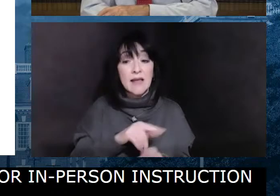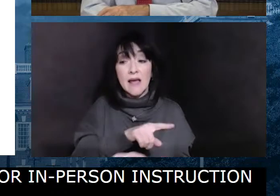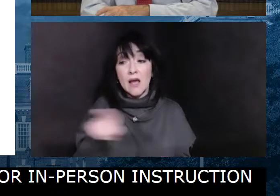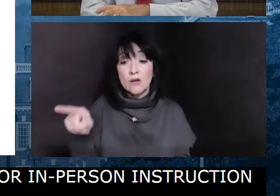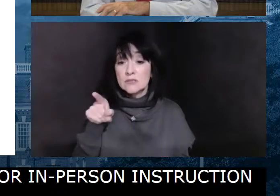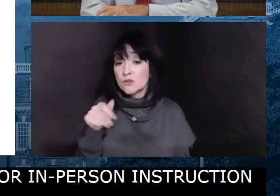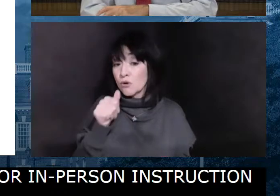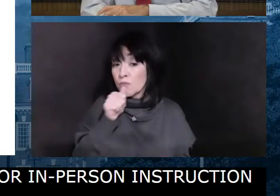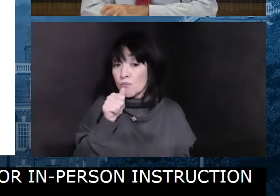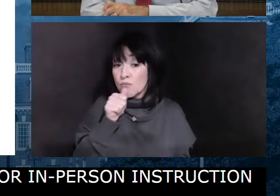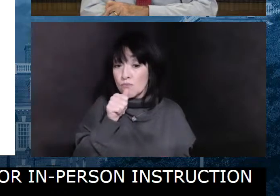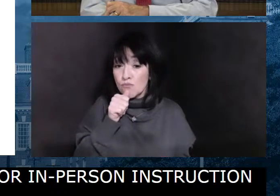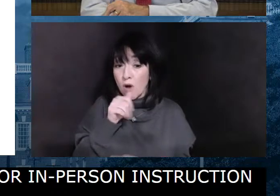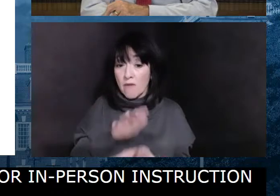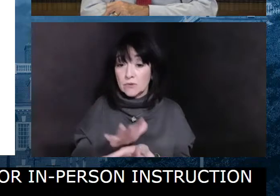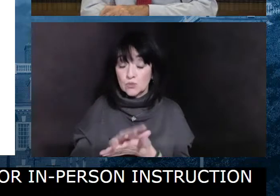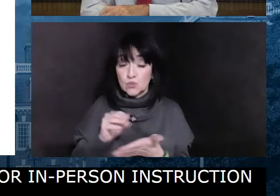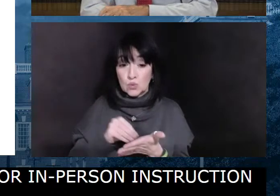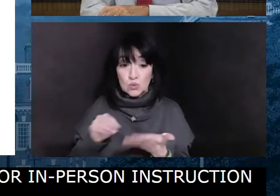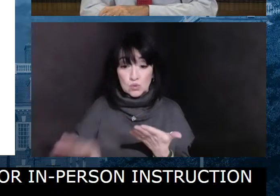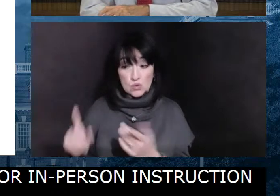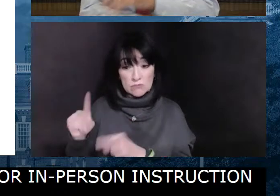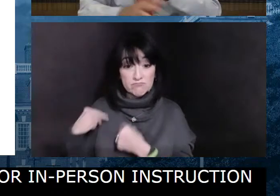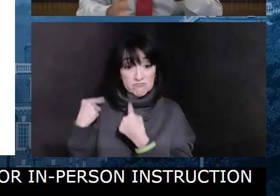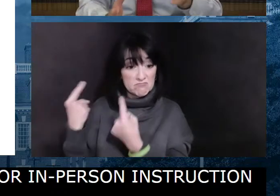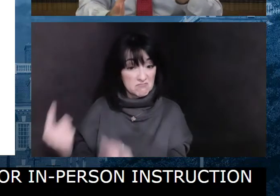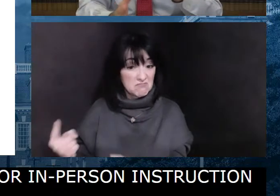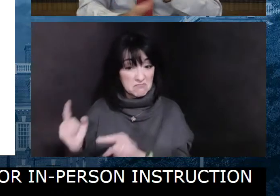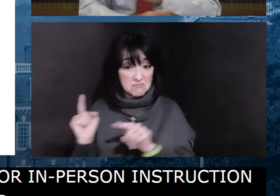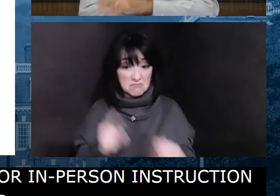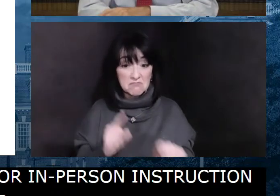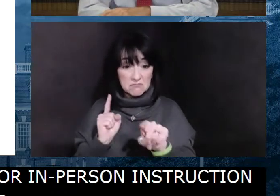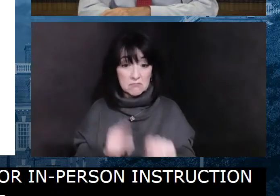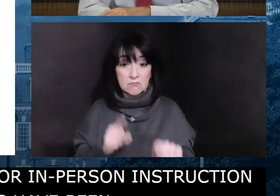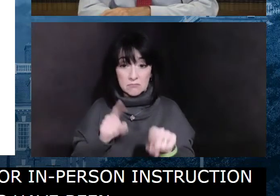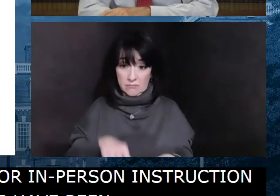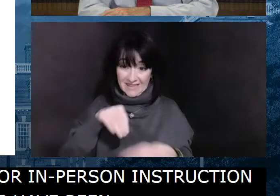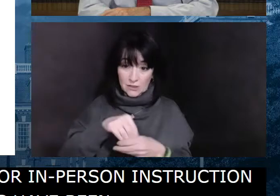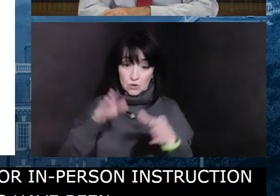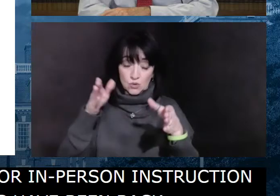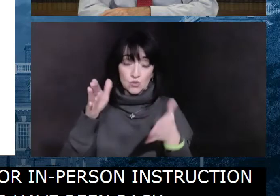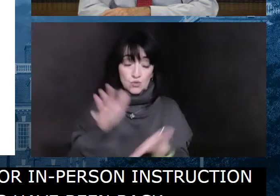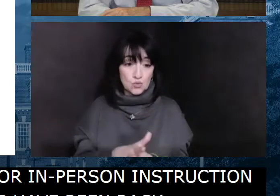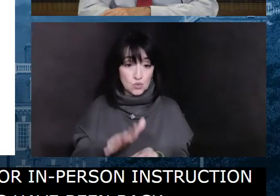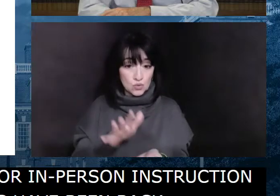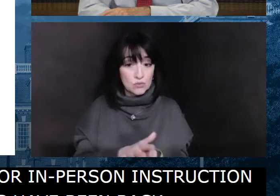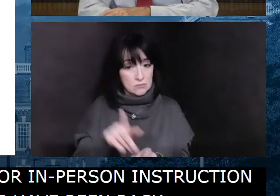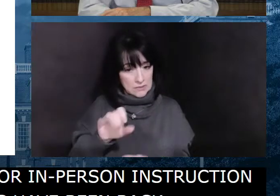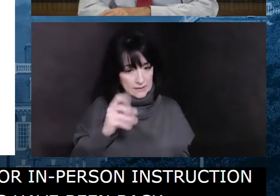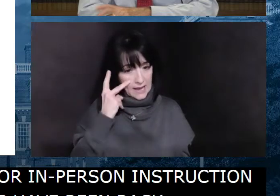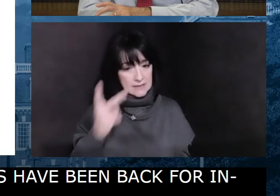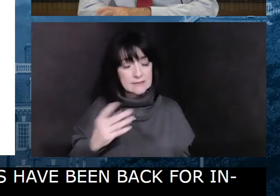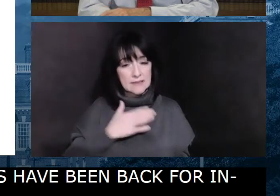in school for in-person instruction for some time. And you can look on our website, the number of positive cases in the